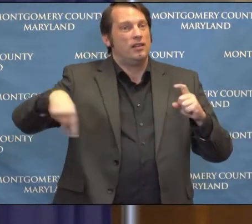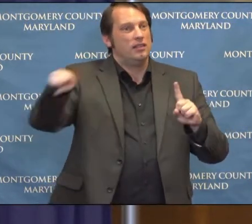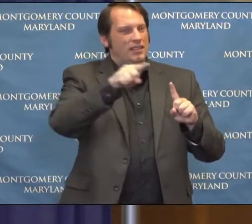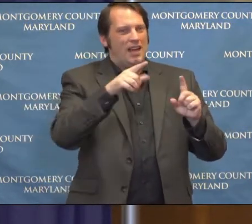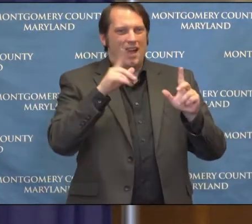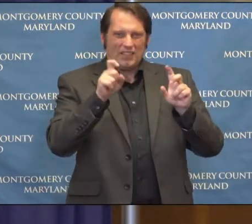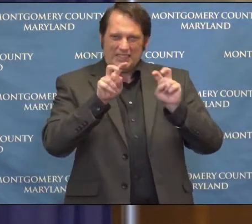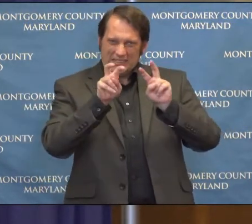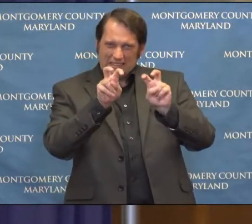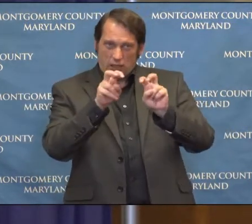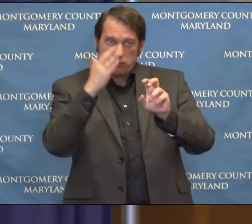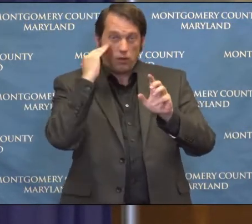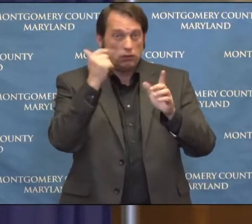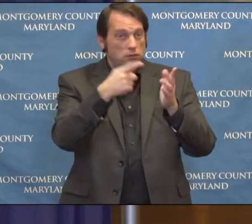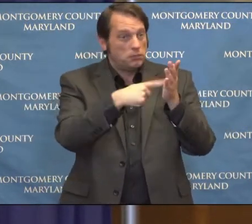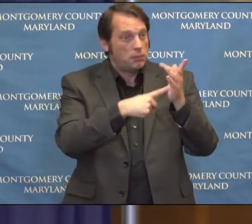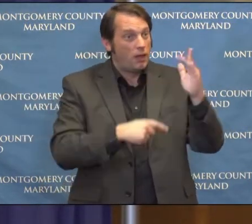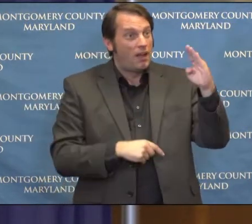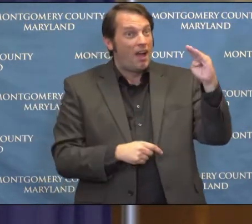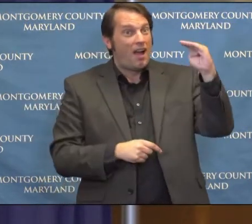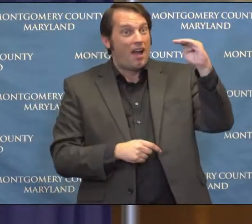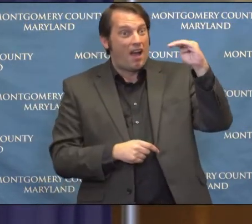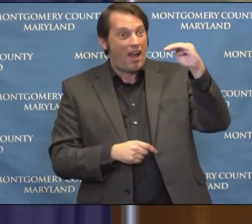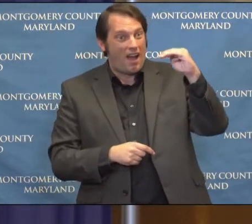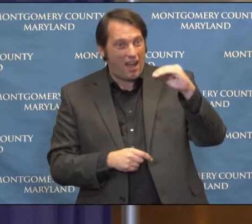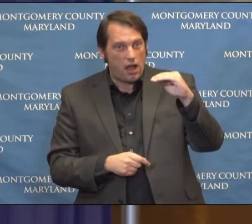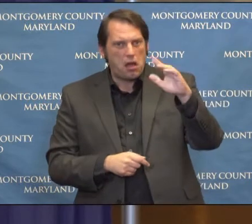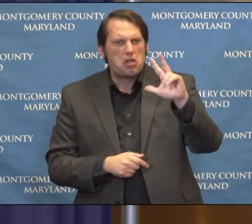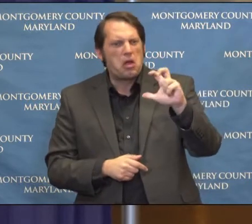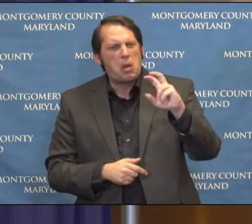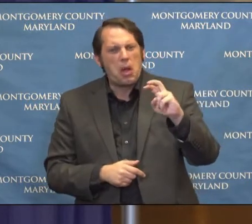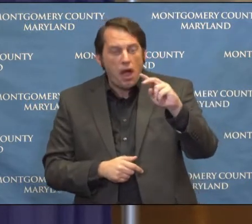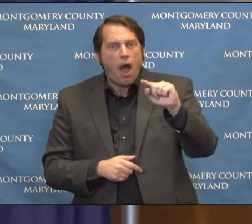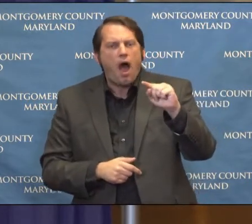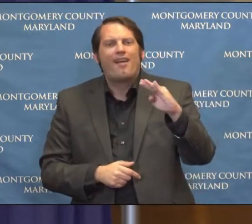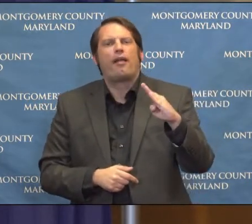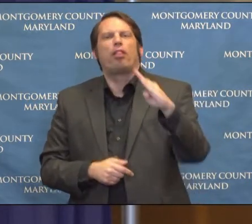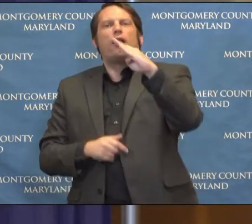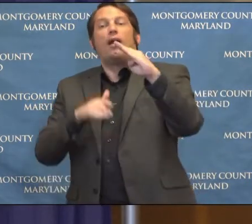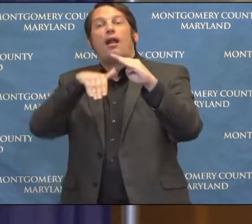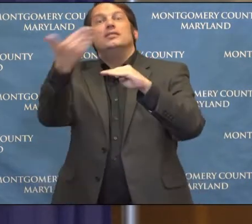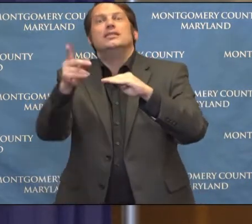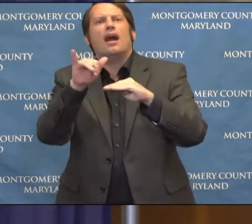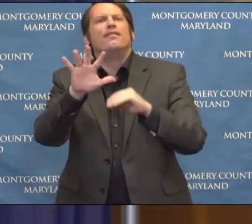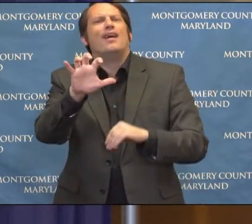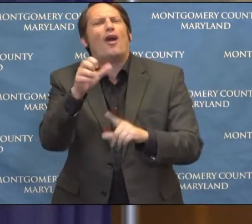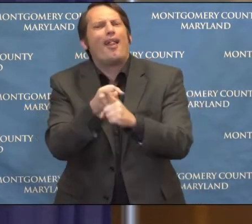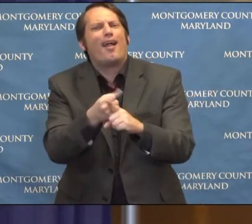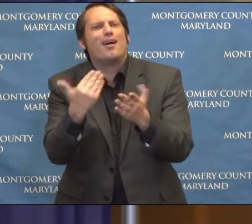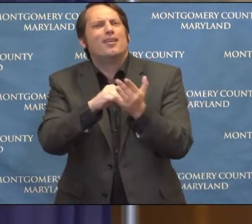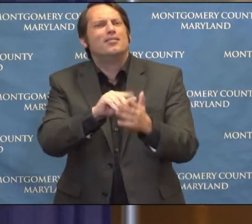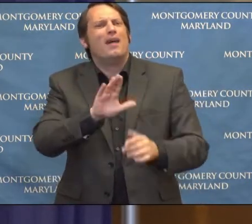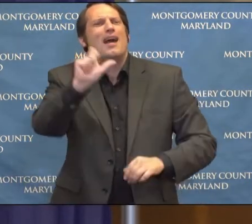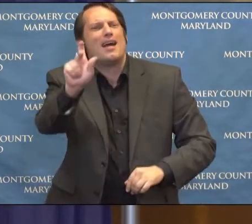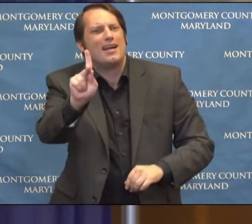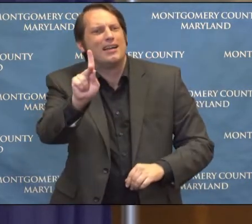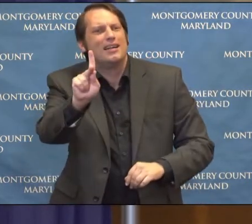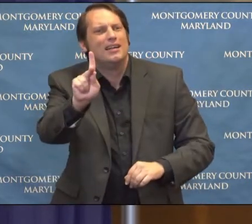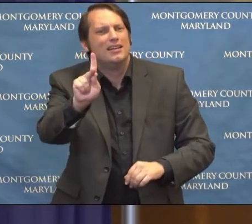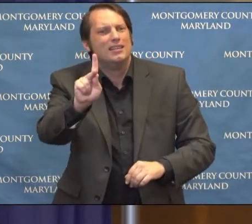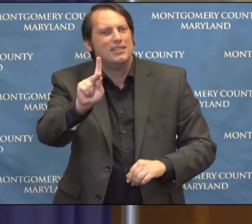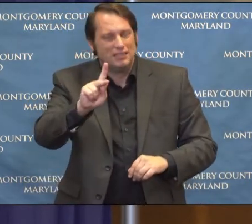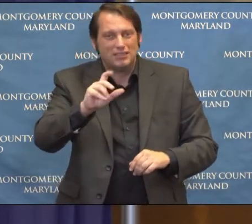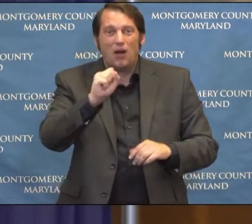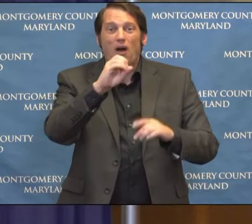to really know what the true surge is, again, it's going to be sustained over a couple of days at least. We are preparing for that surge